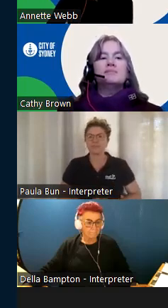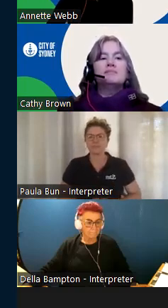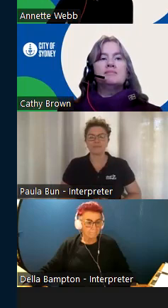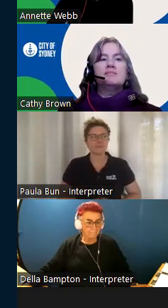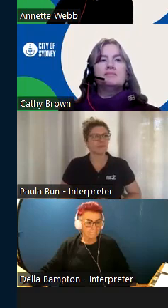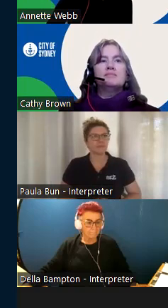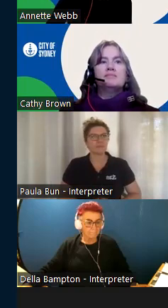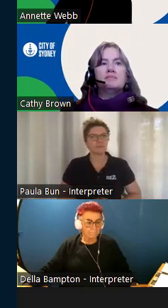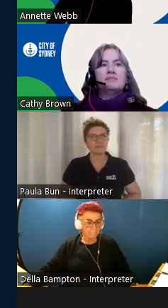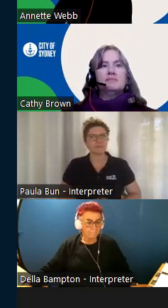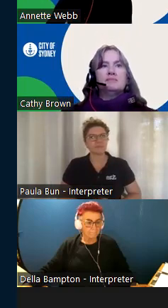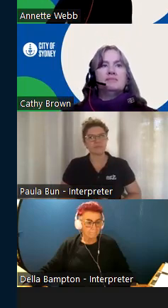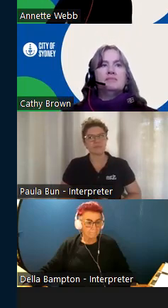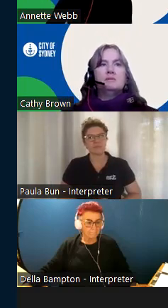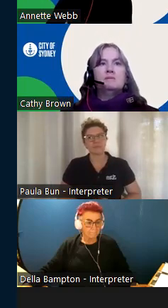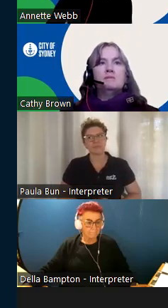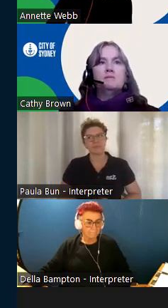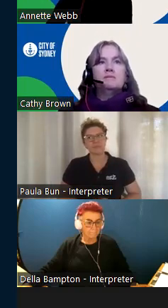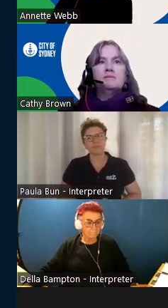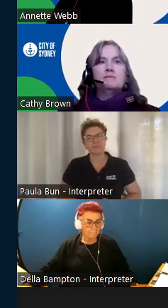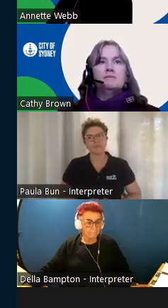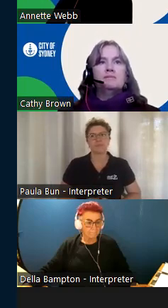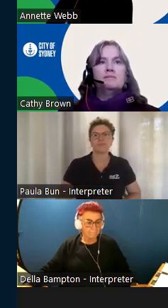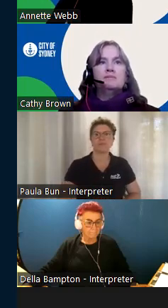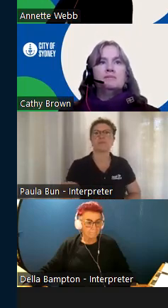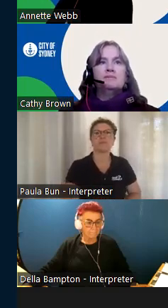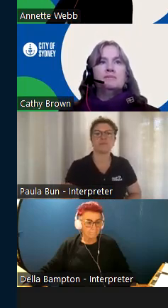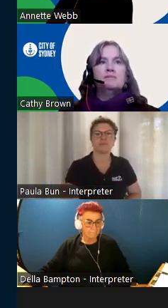Can the attendees see the questions that you've answered?